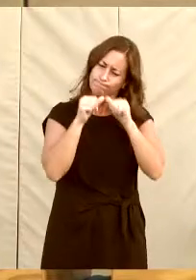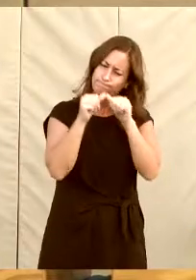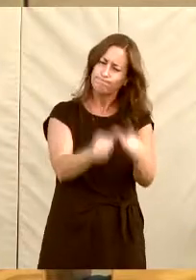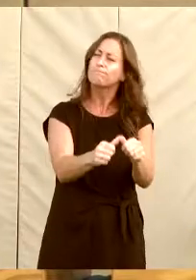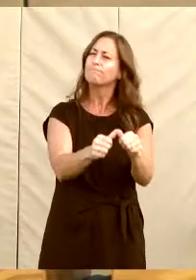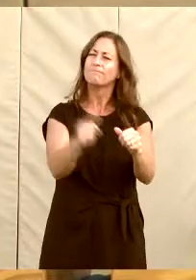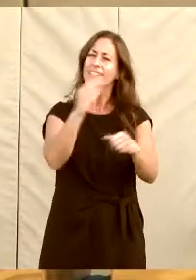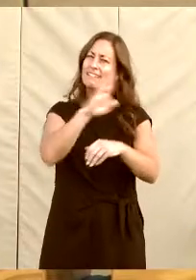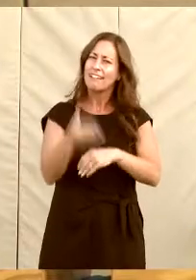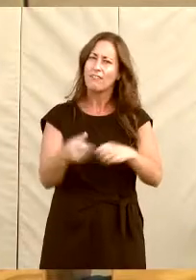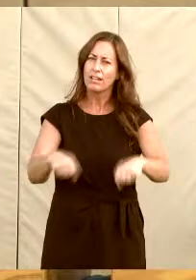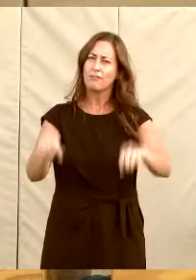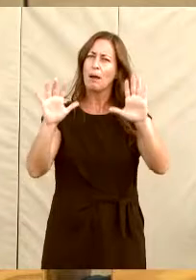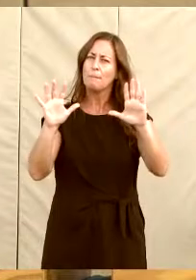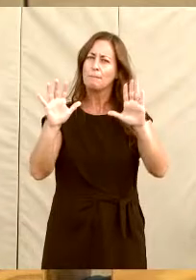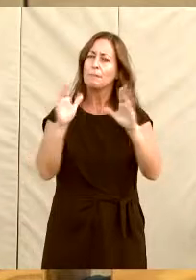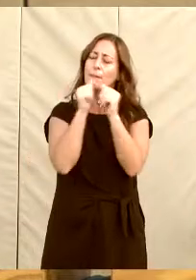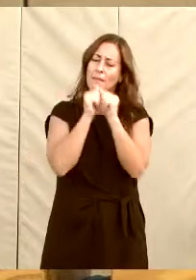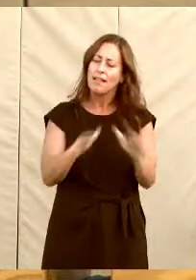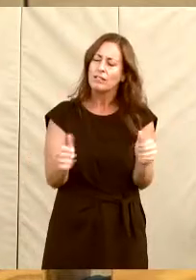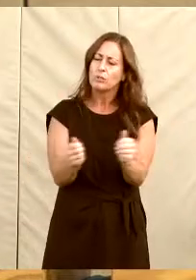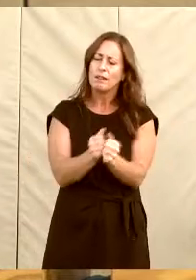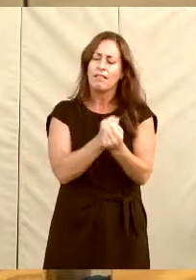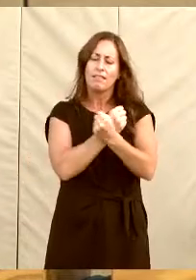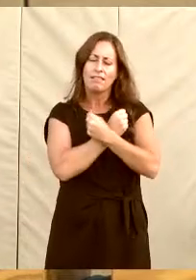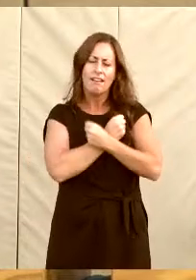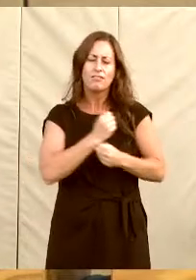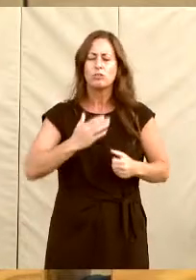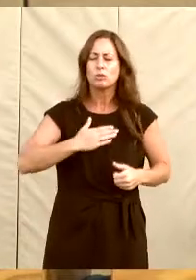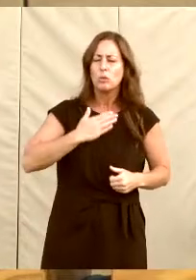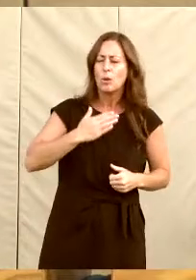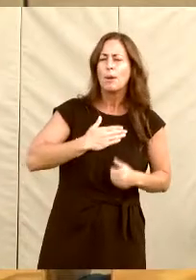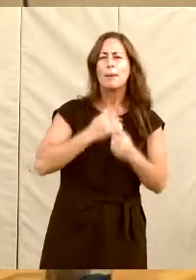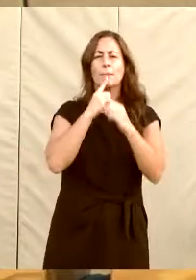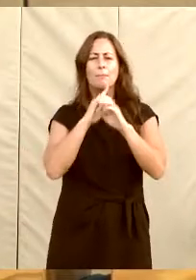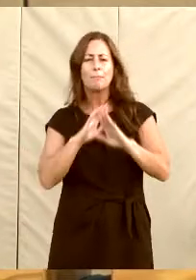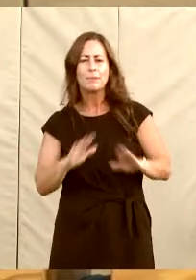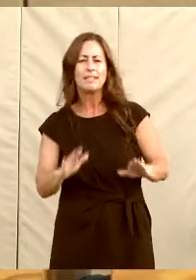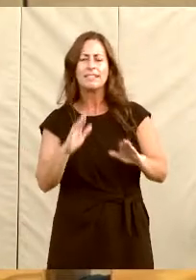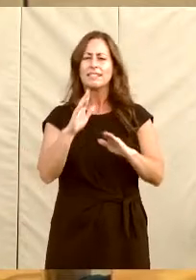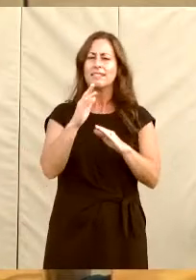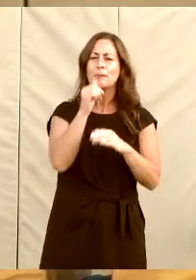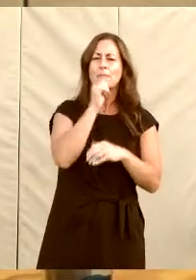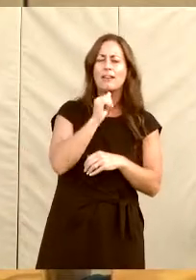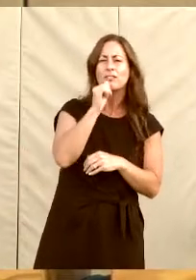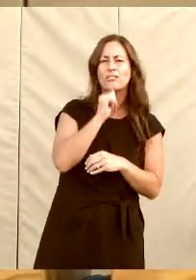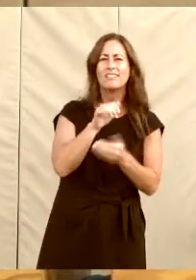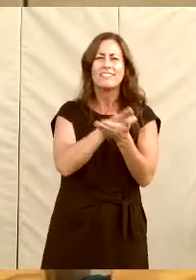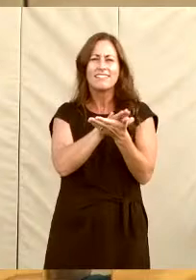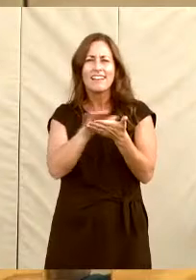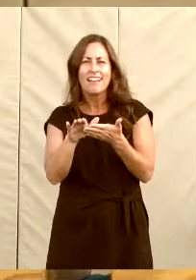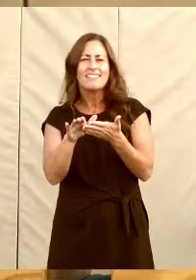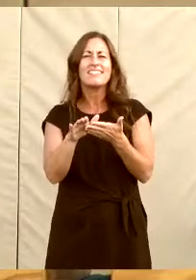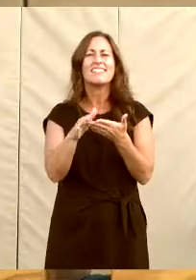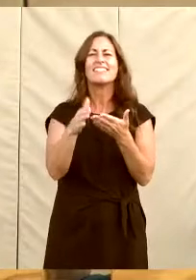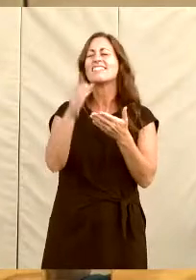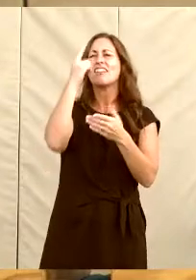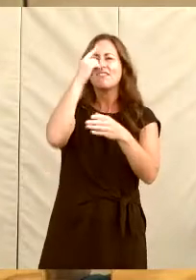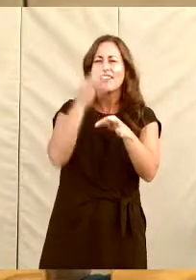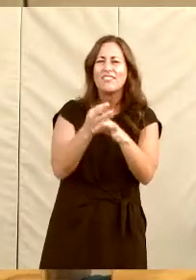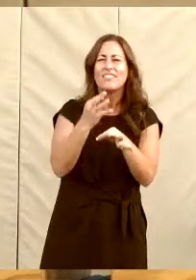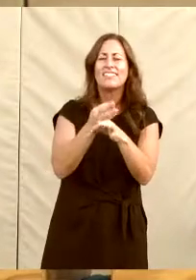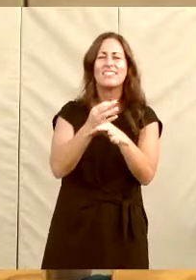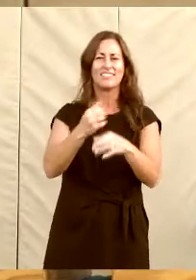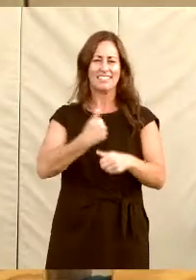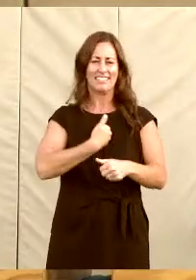of the Spirit. Bless us with love, joy, peace, patience, kindness, goodness, faithfulness, gentleness, and self-control, and the power to spread these